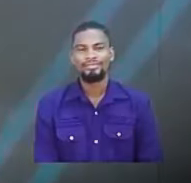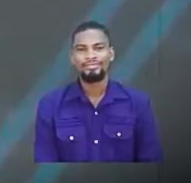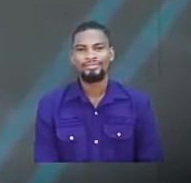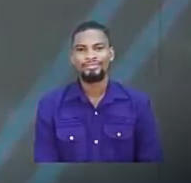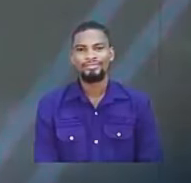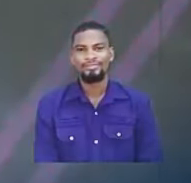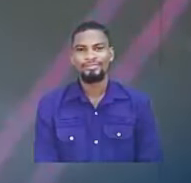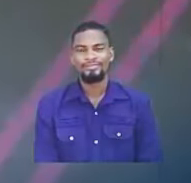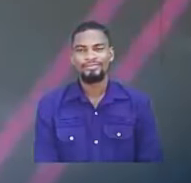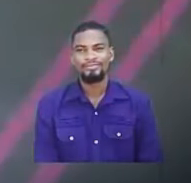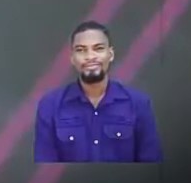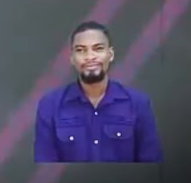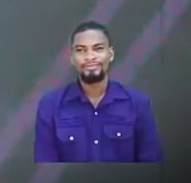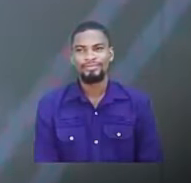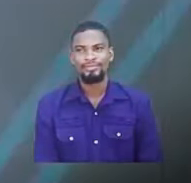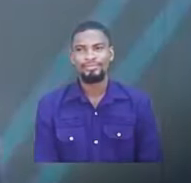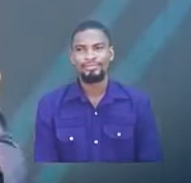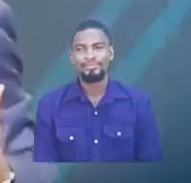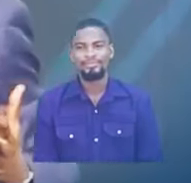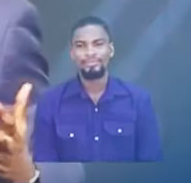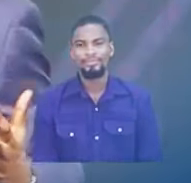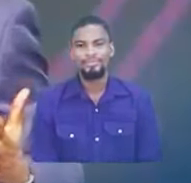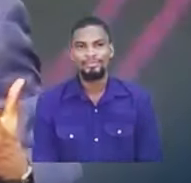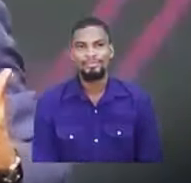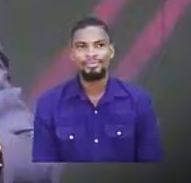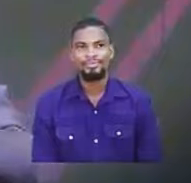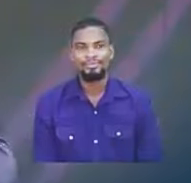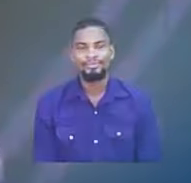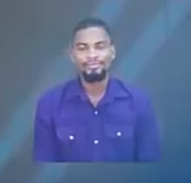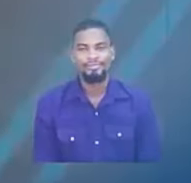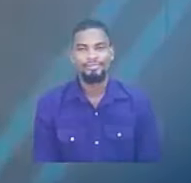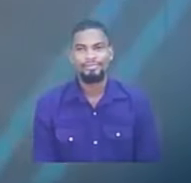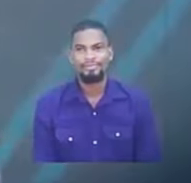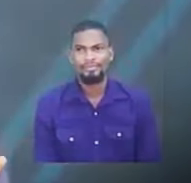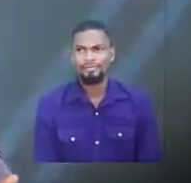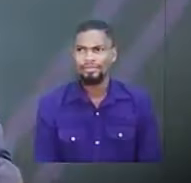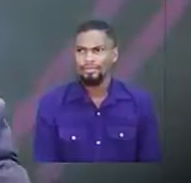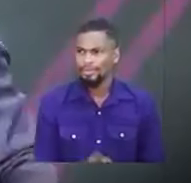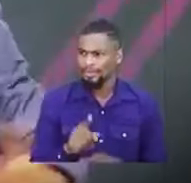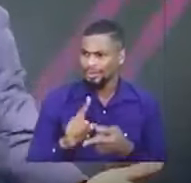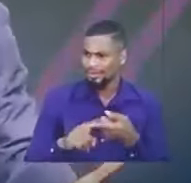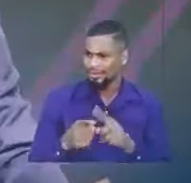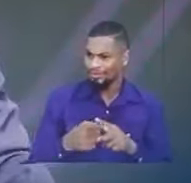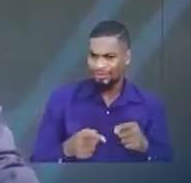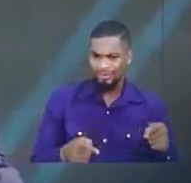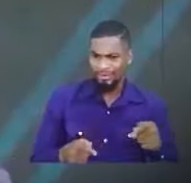Yeah. So people like that, when they come to your house and your parents say, Akushia,